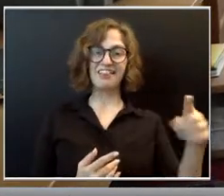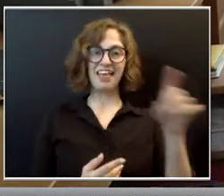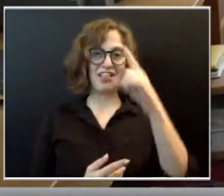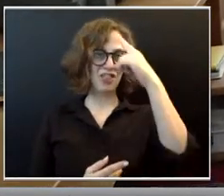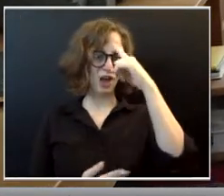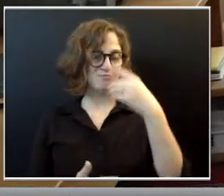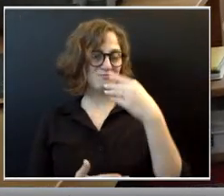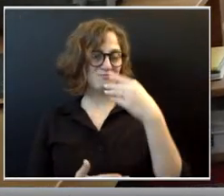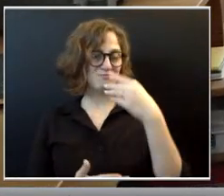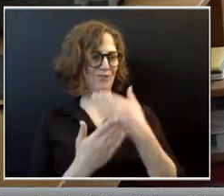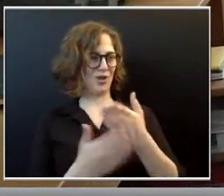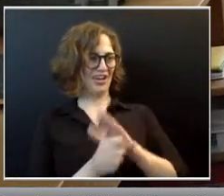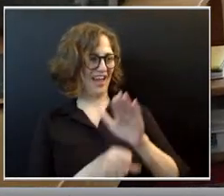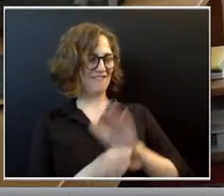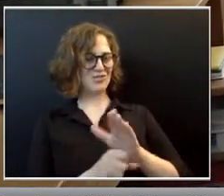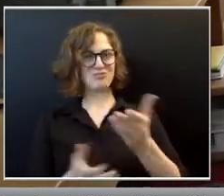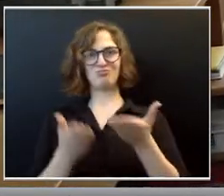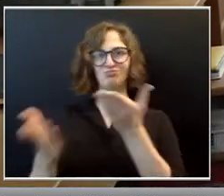to do.